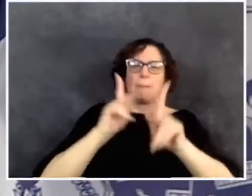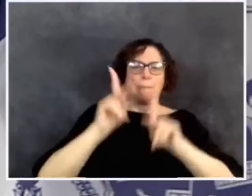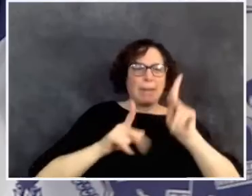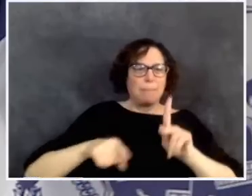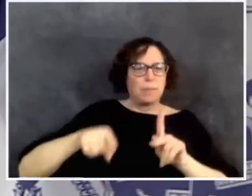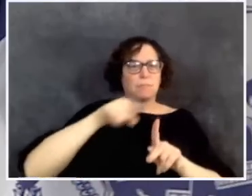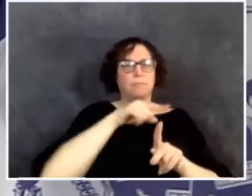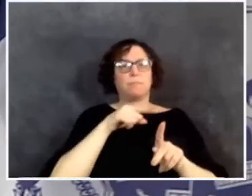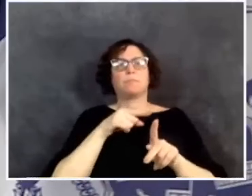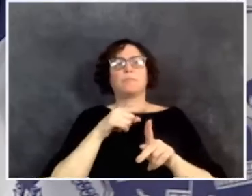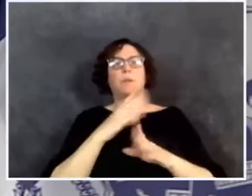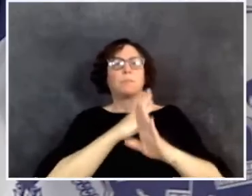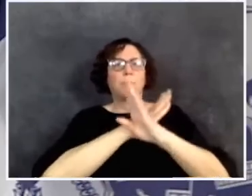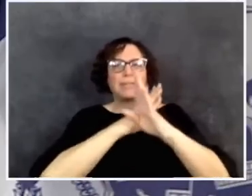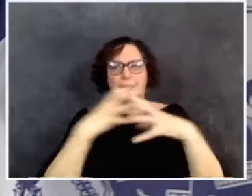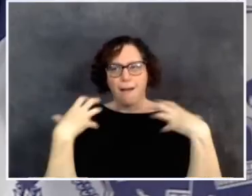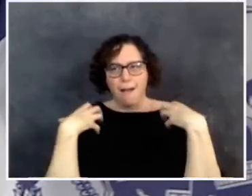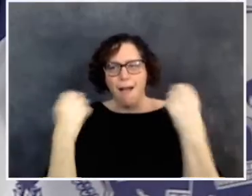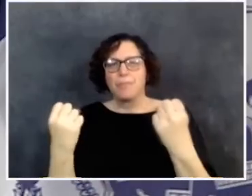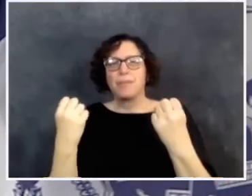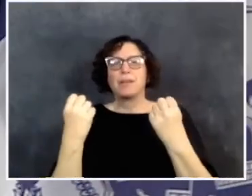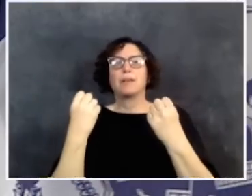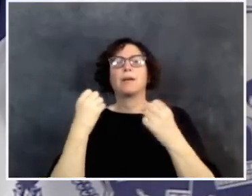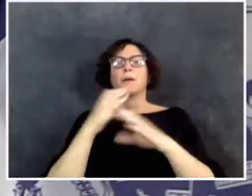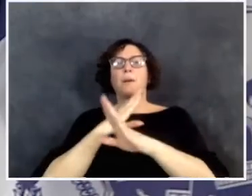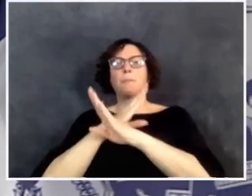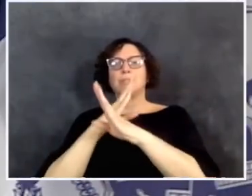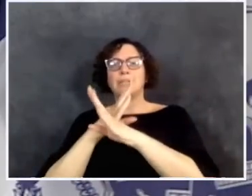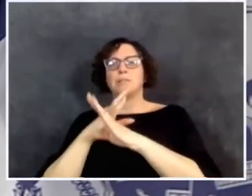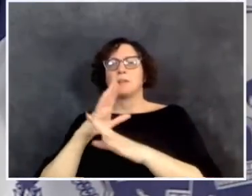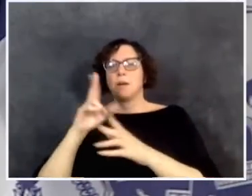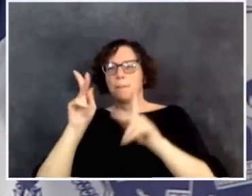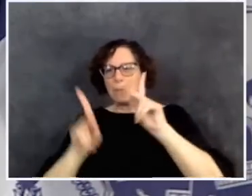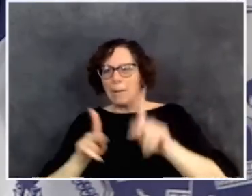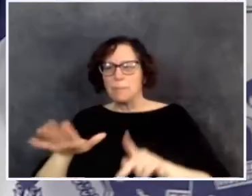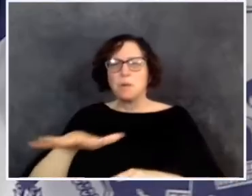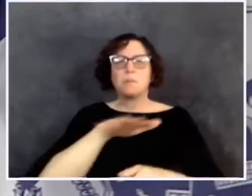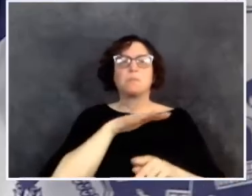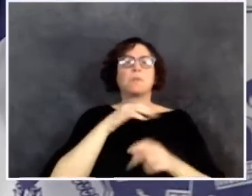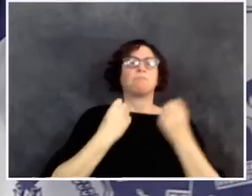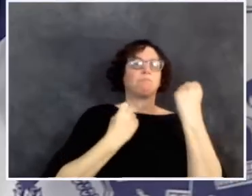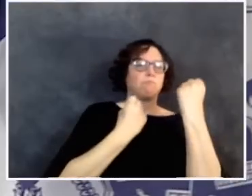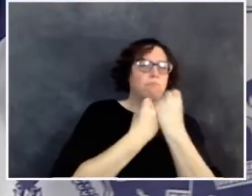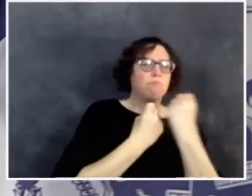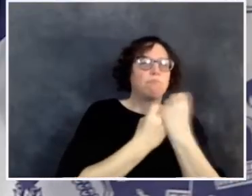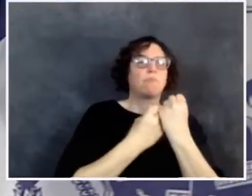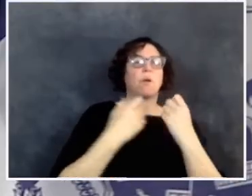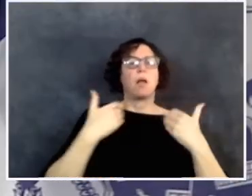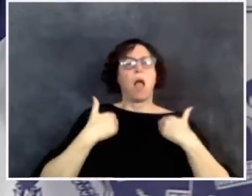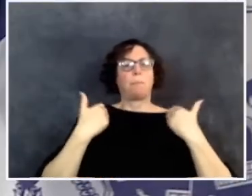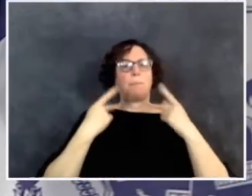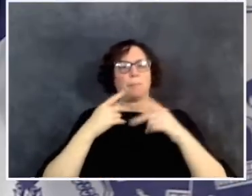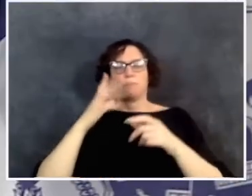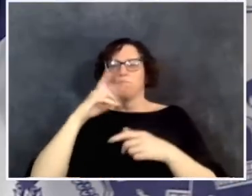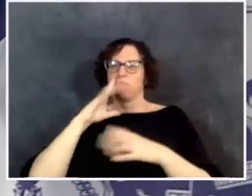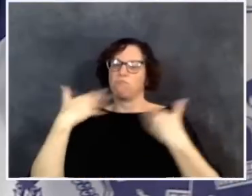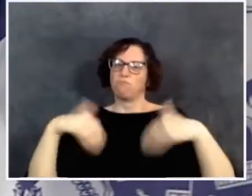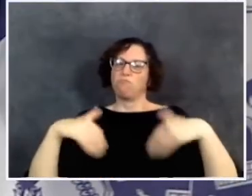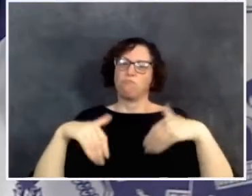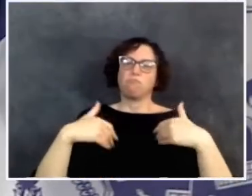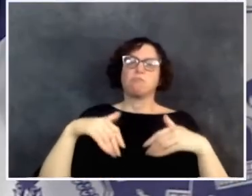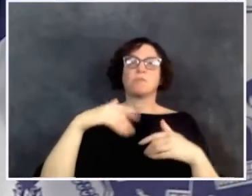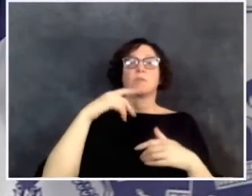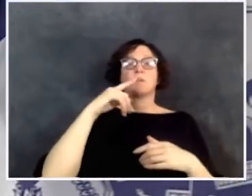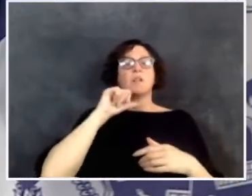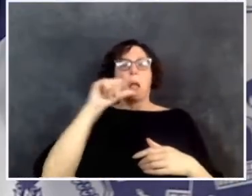protecting young people, supporting young people. There's so many things that we rely on the nonprofits for. I think you're making a powerful point. Every